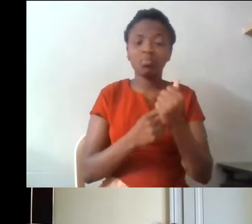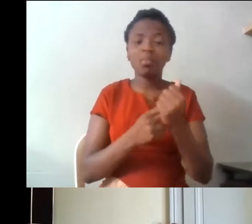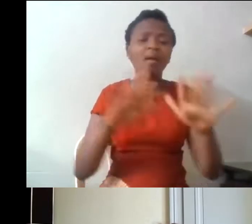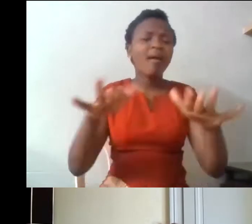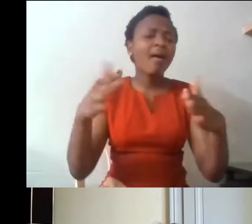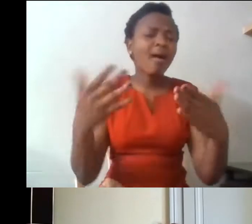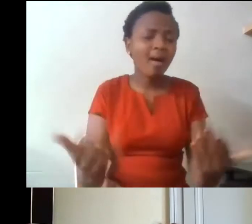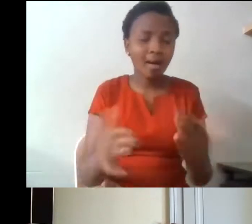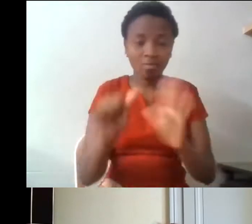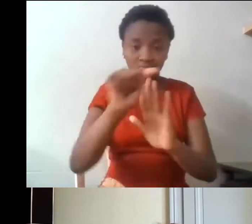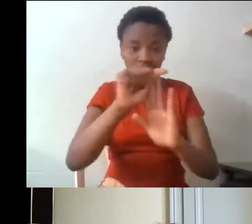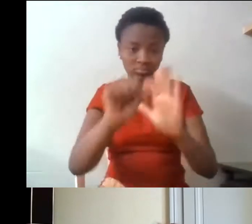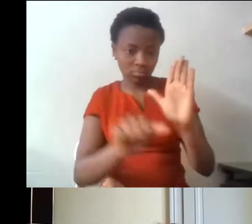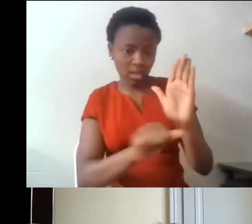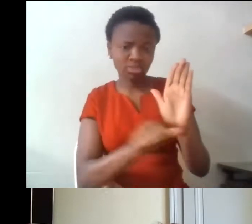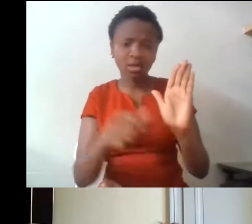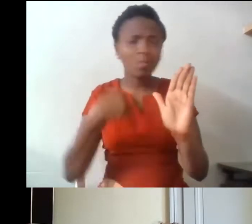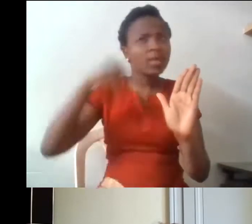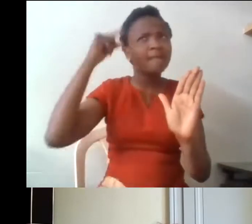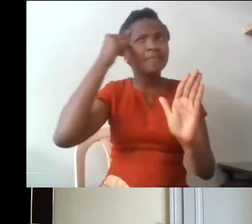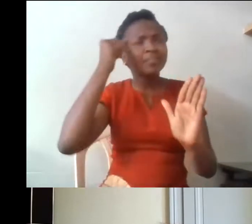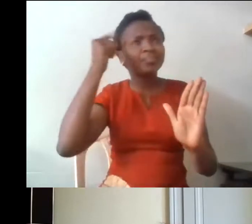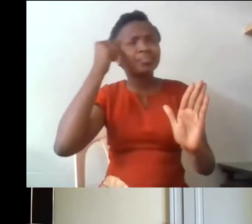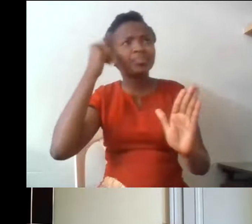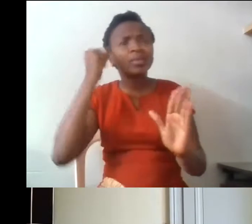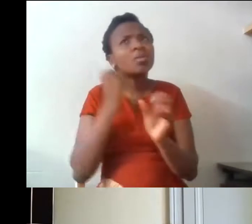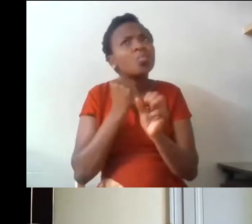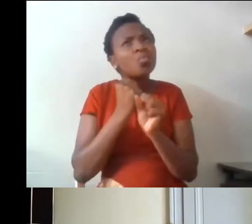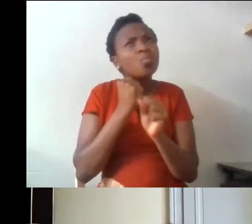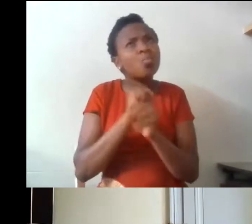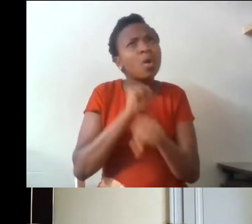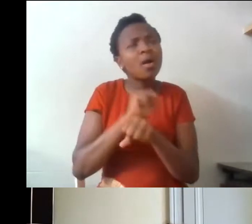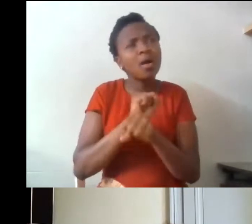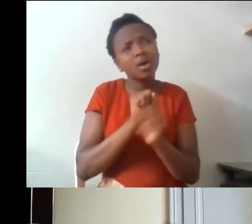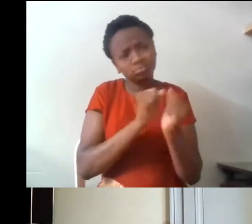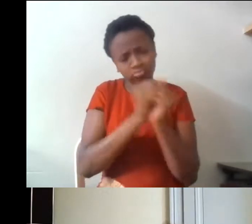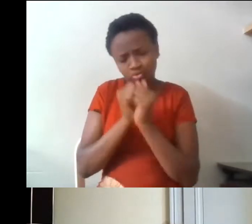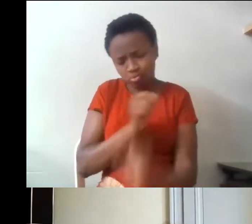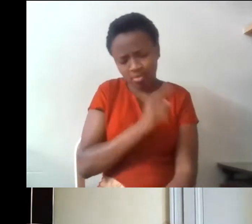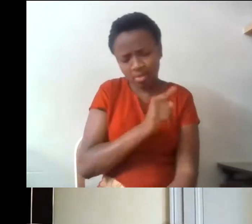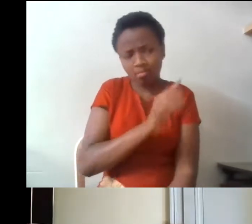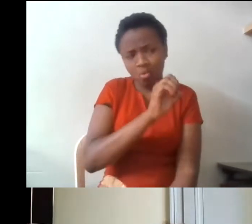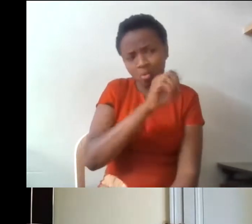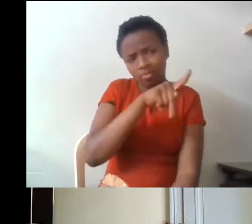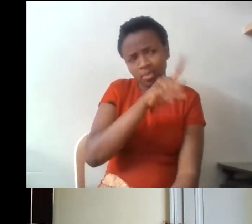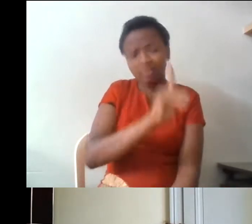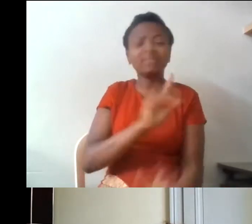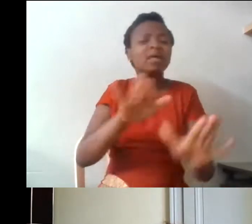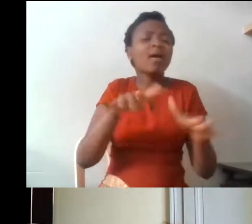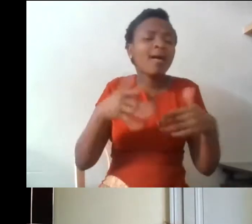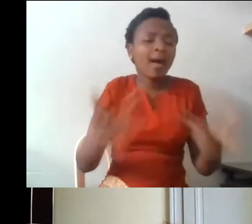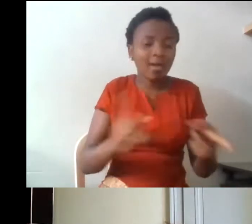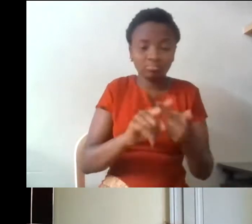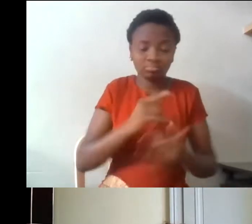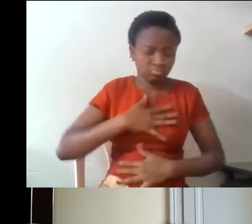that means thinking through how we engage with OPDs that respects national and local agency, and